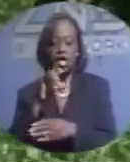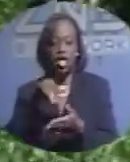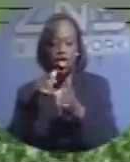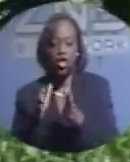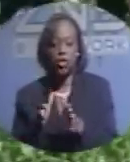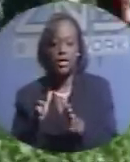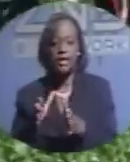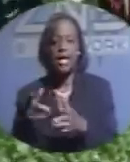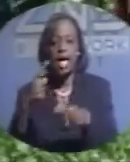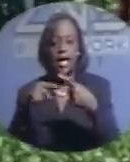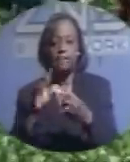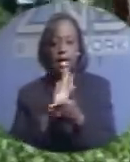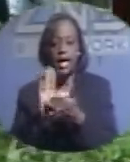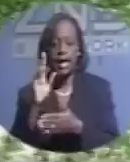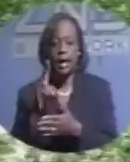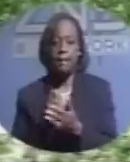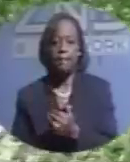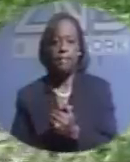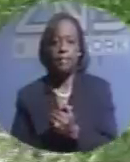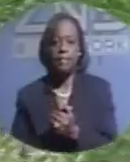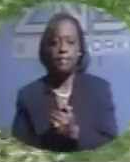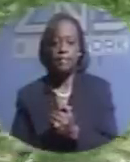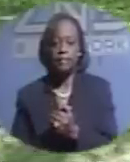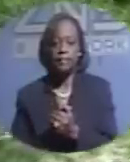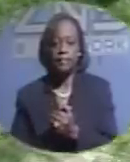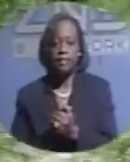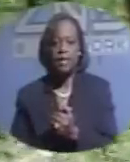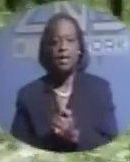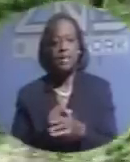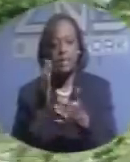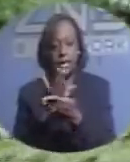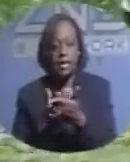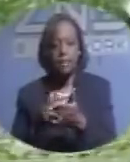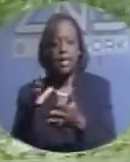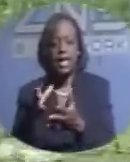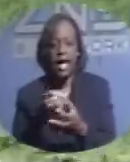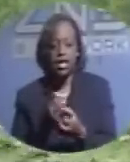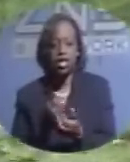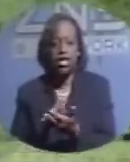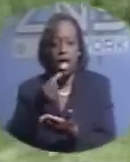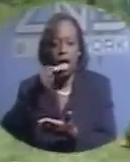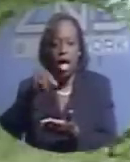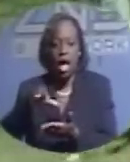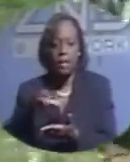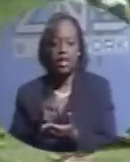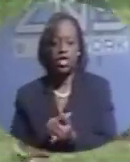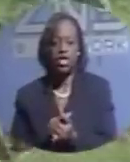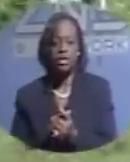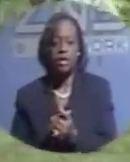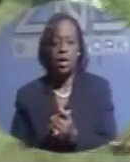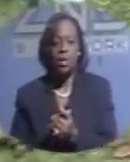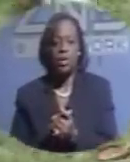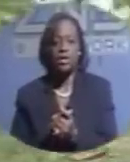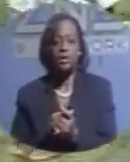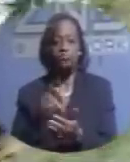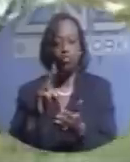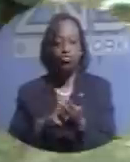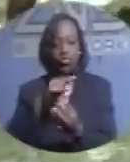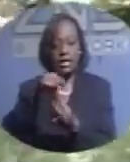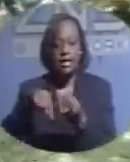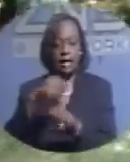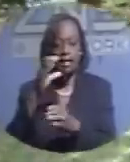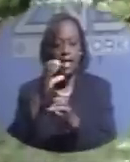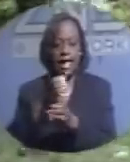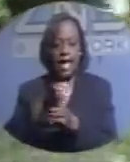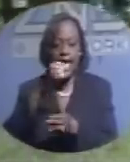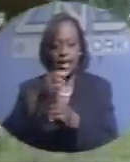clean up. We had groups that collected various trash, but we also wanted to recycle, partnering up with Cans for Kids, so they collected all the cans and recorded